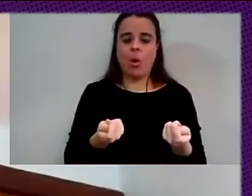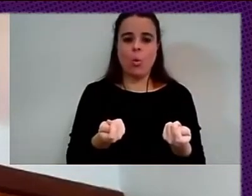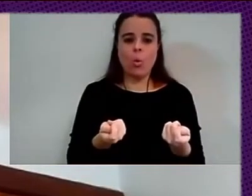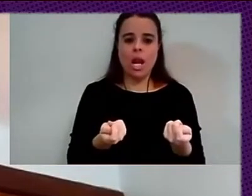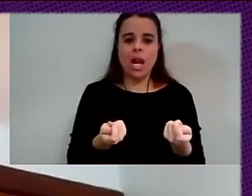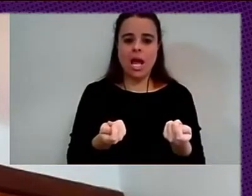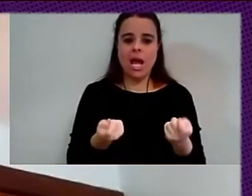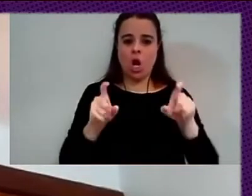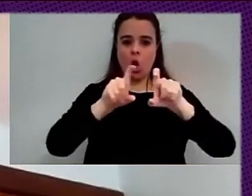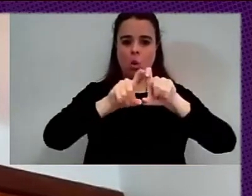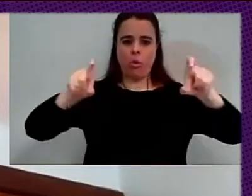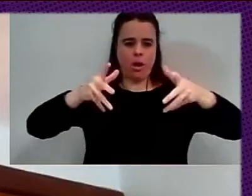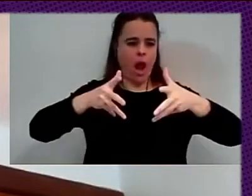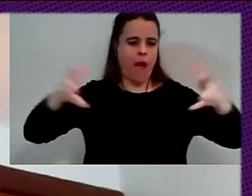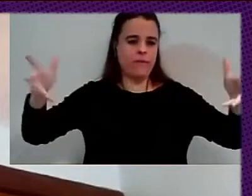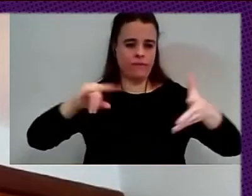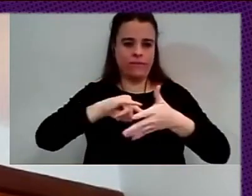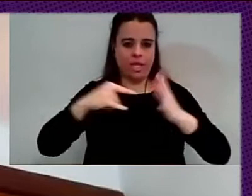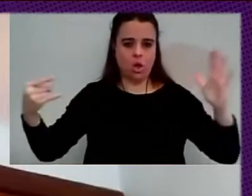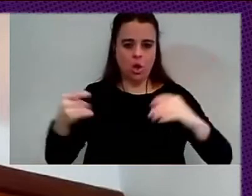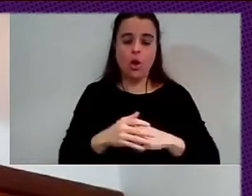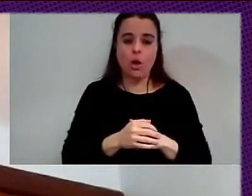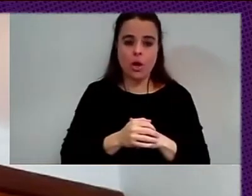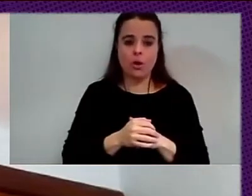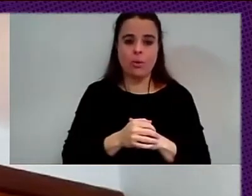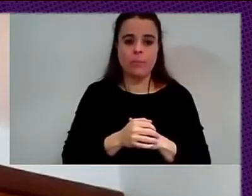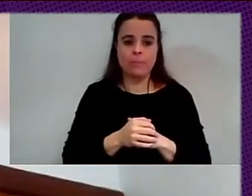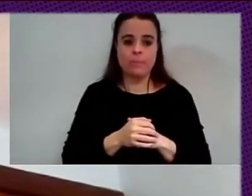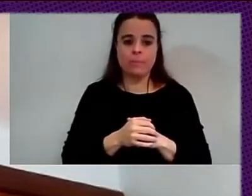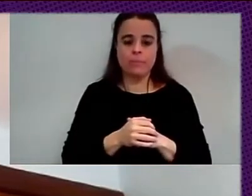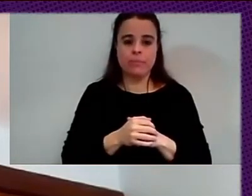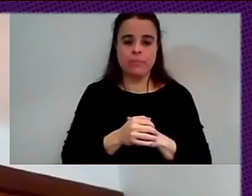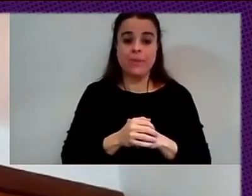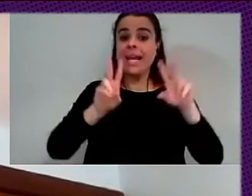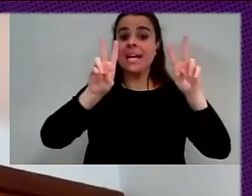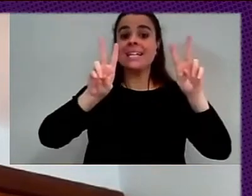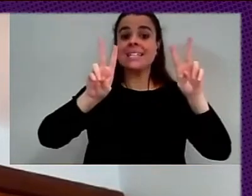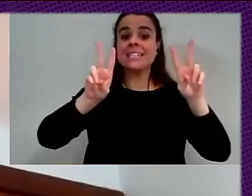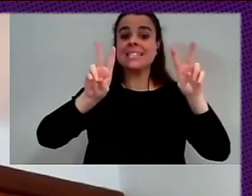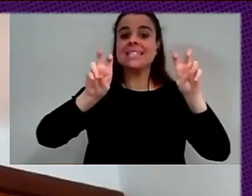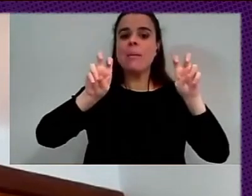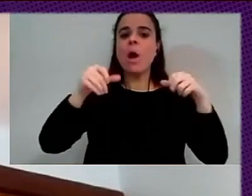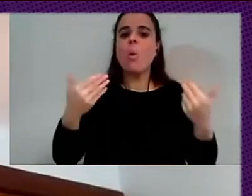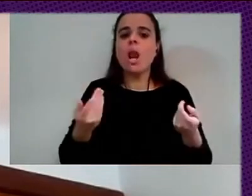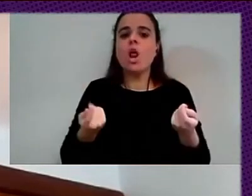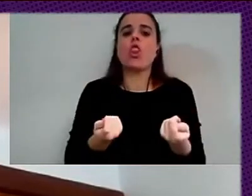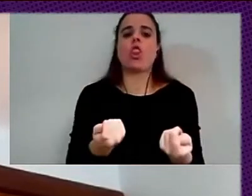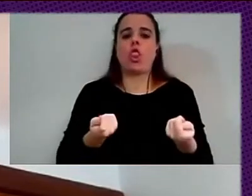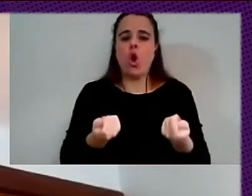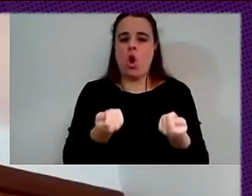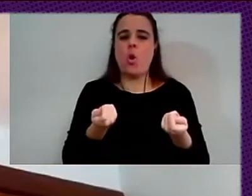The issue with that is the dominance of the big tech corporations outside of US borders is part of what makes them so